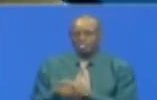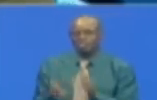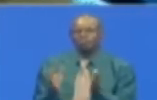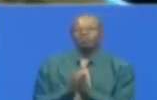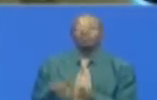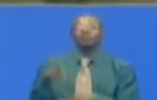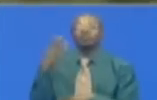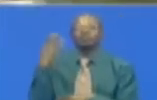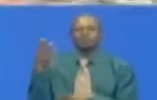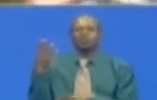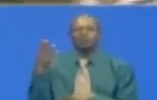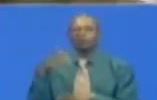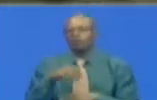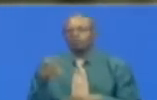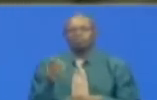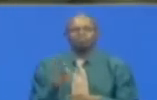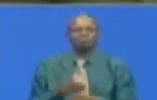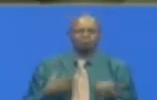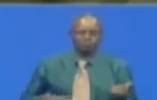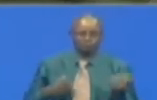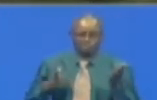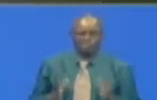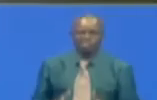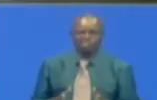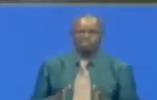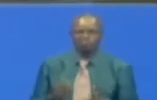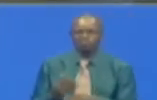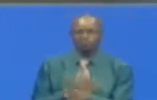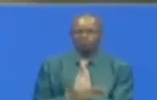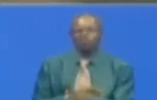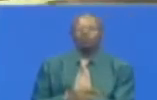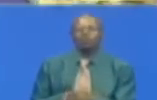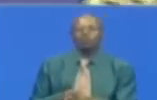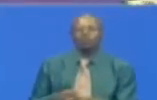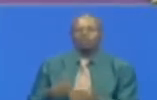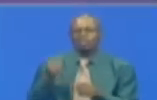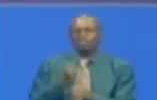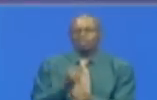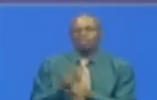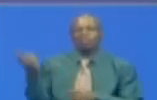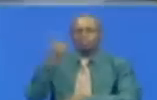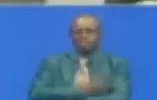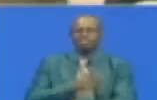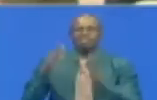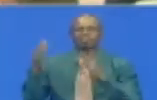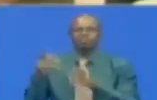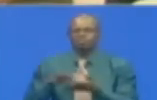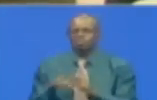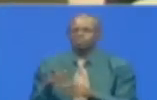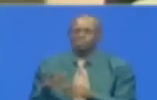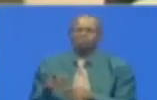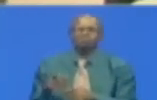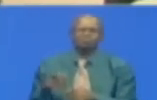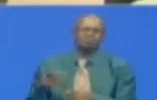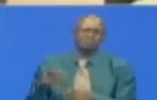to perform at this year's Labor Day celebrations in Nairobi. The Democratic Republic of Congo-born musician lived in Kenya in the early 80s